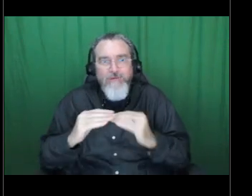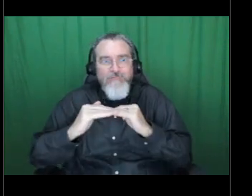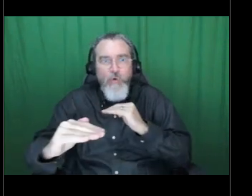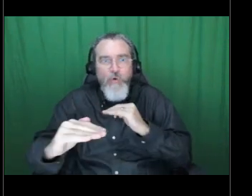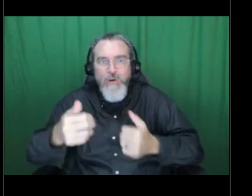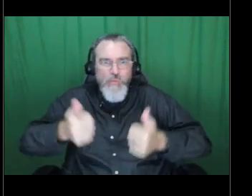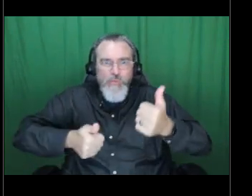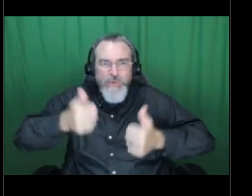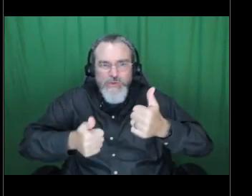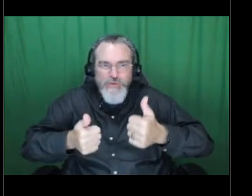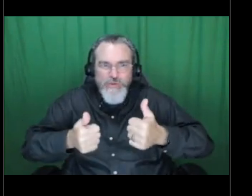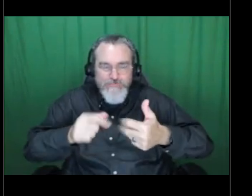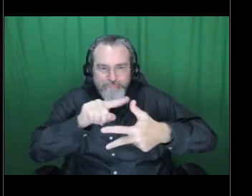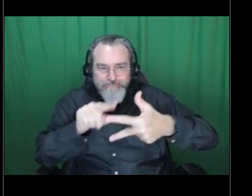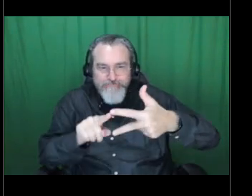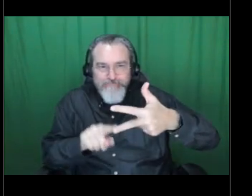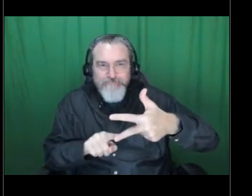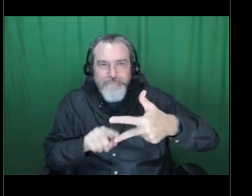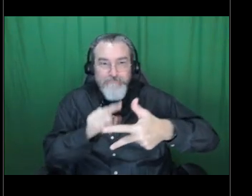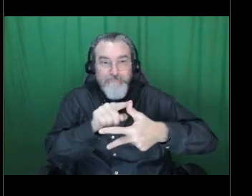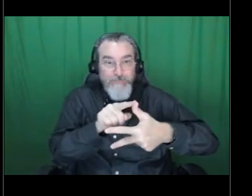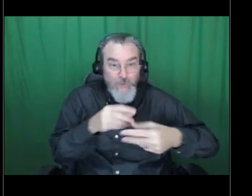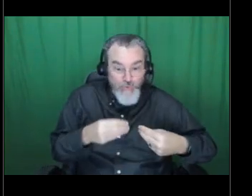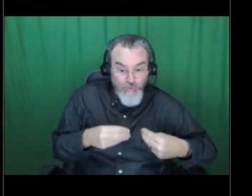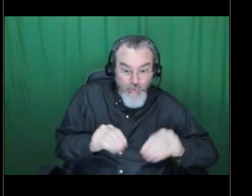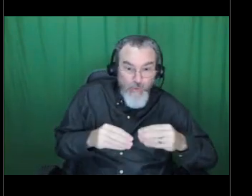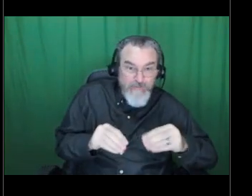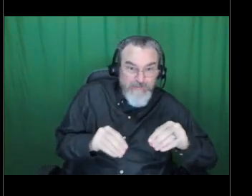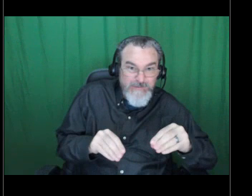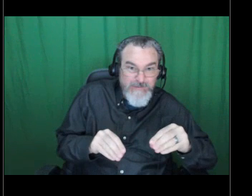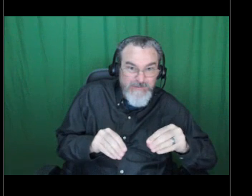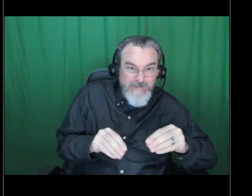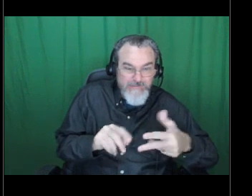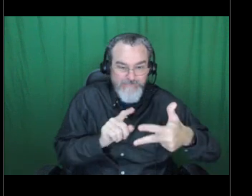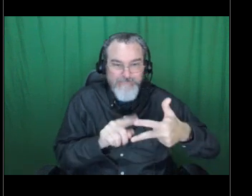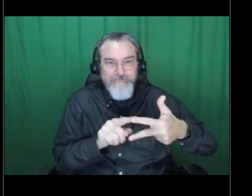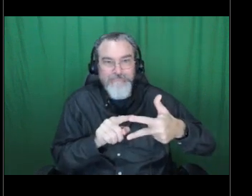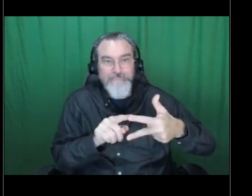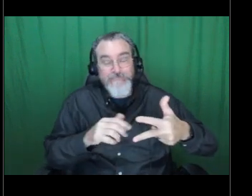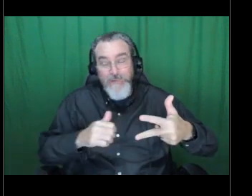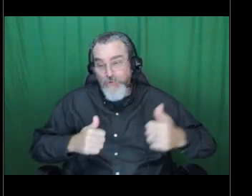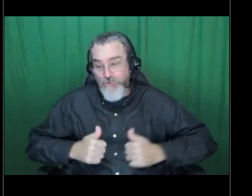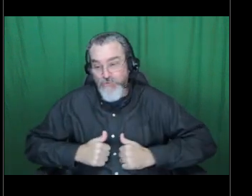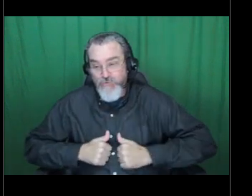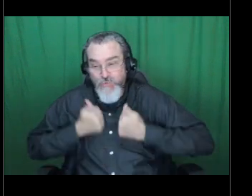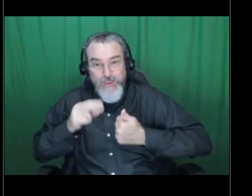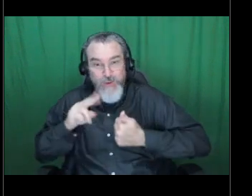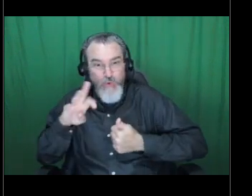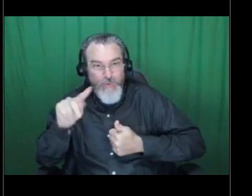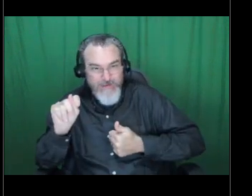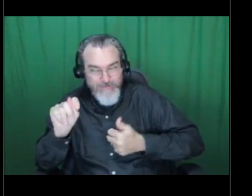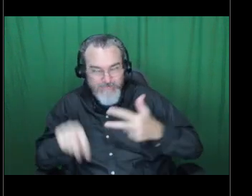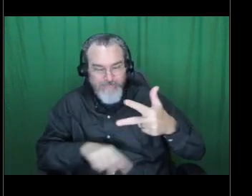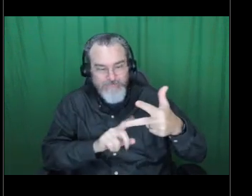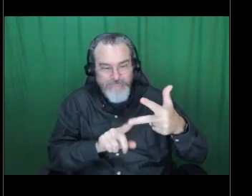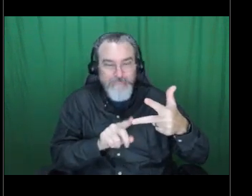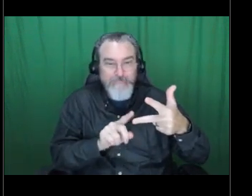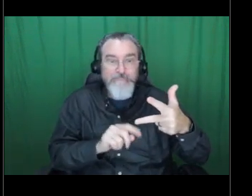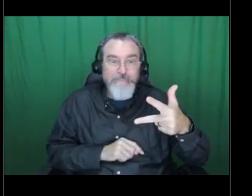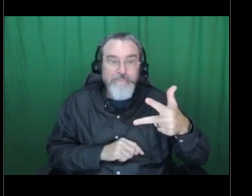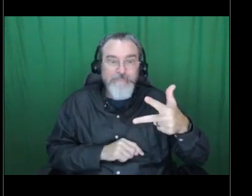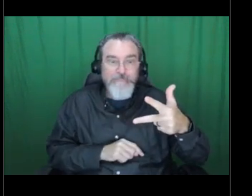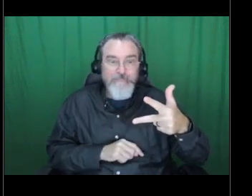the first answer option is retail shops. The second answer option is dwelling units. And the